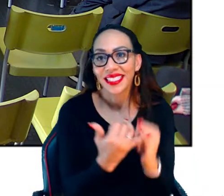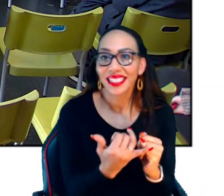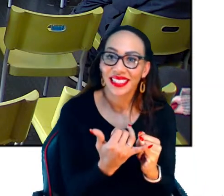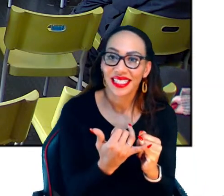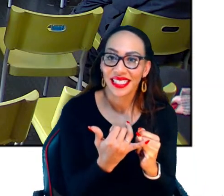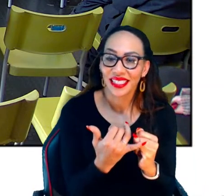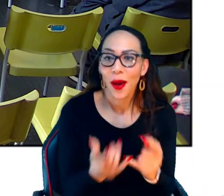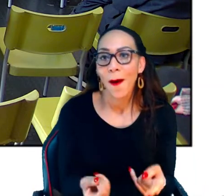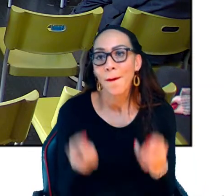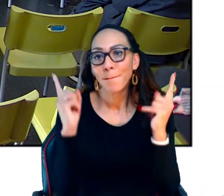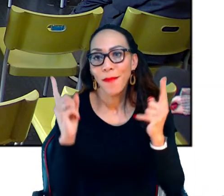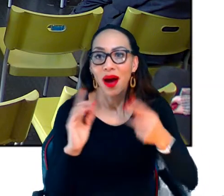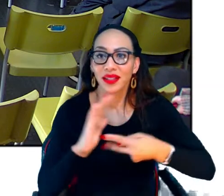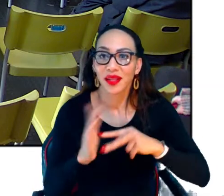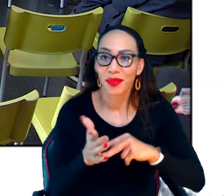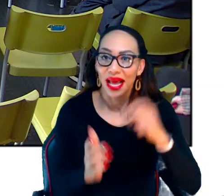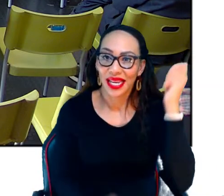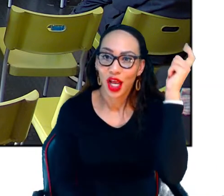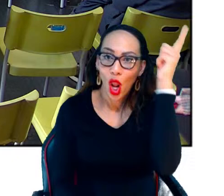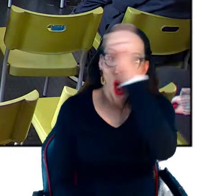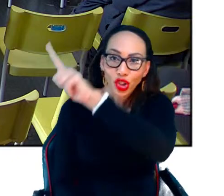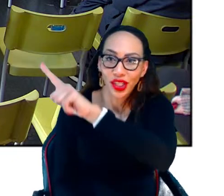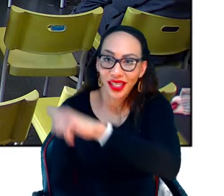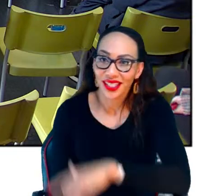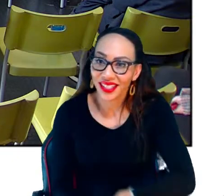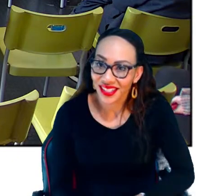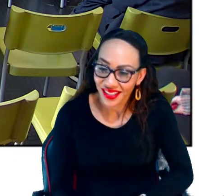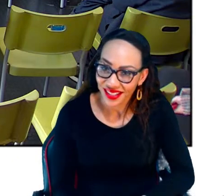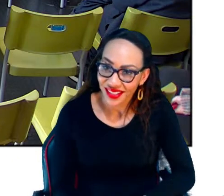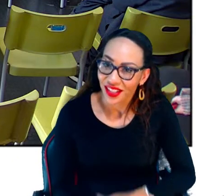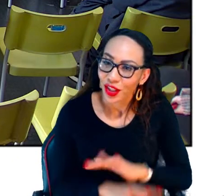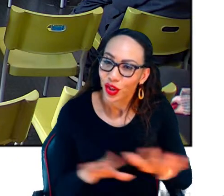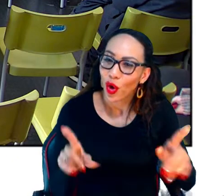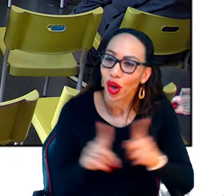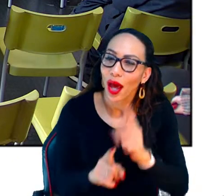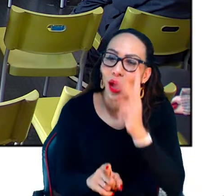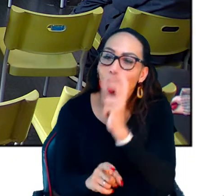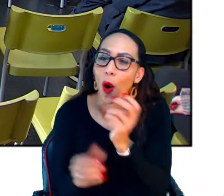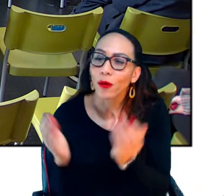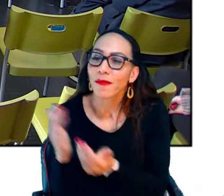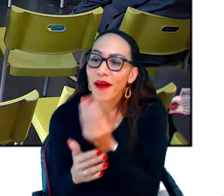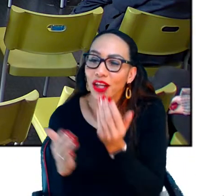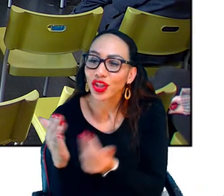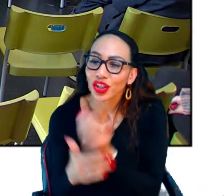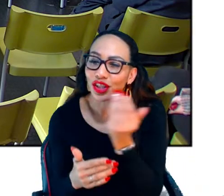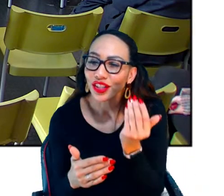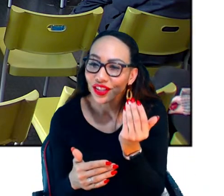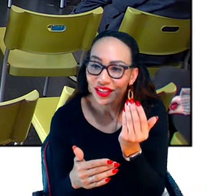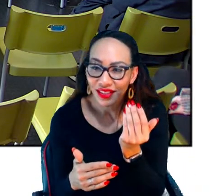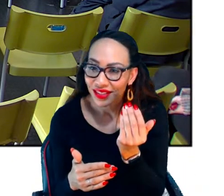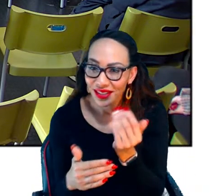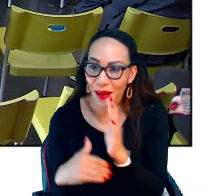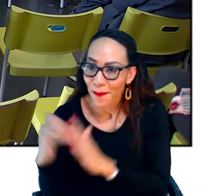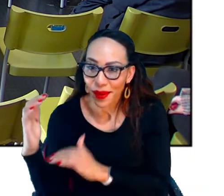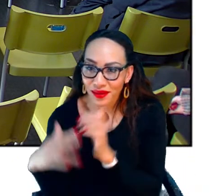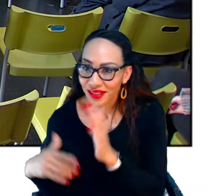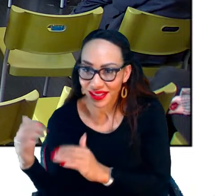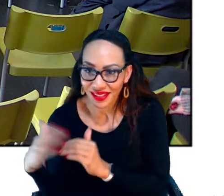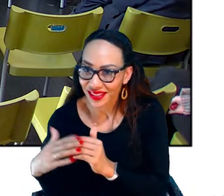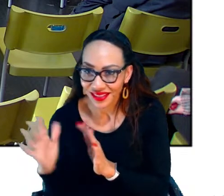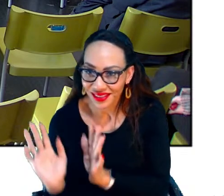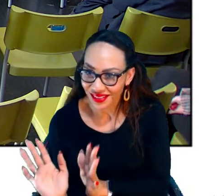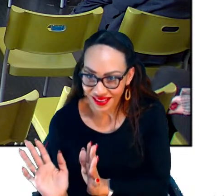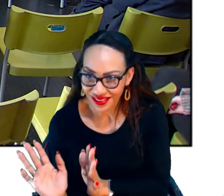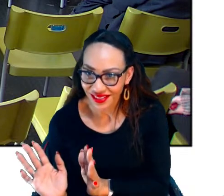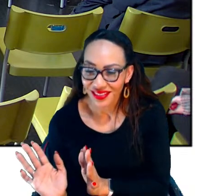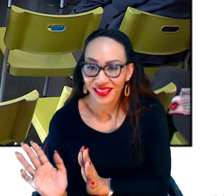applied, rather than older buildings, which when you look at them, they kind of have that nice sort of ramshackle look. It's like there's a sort of almost like a